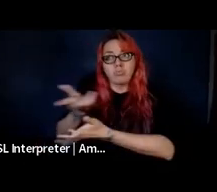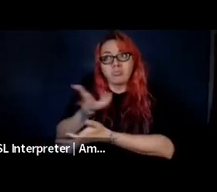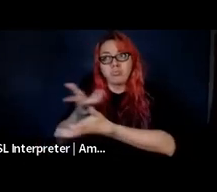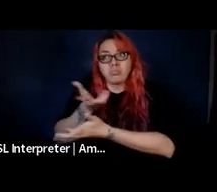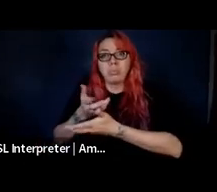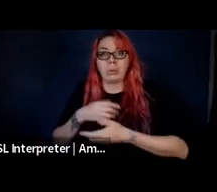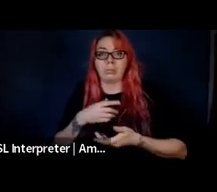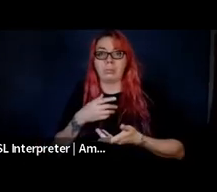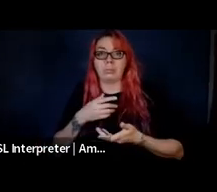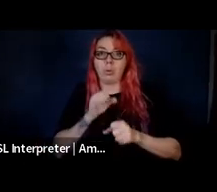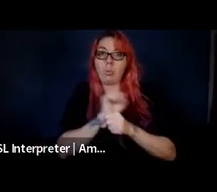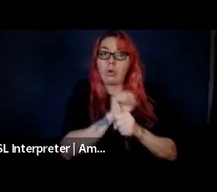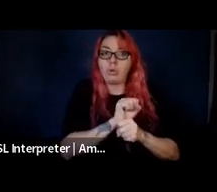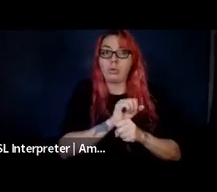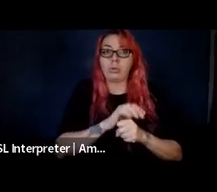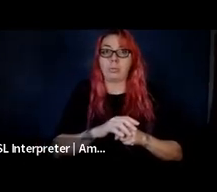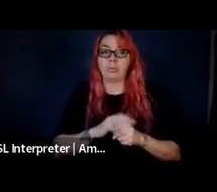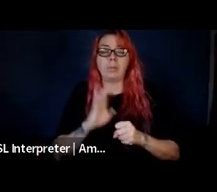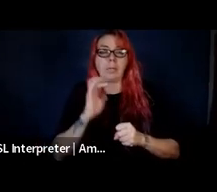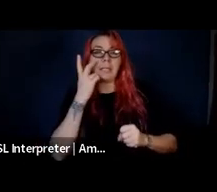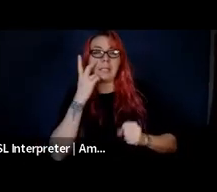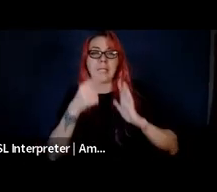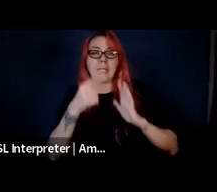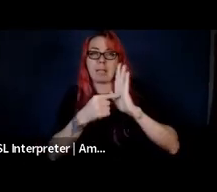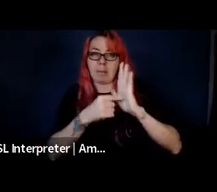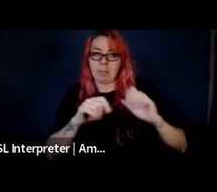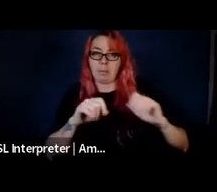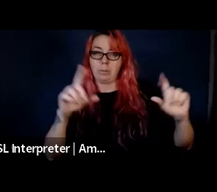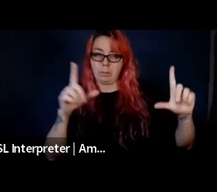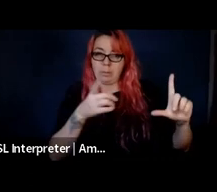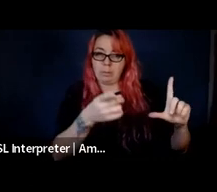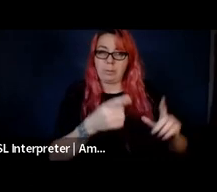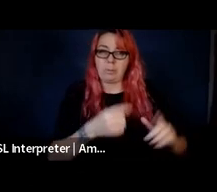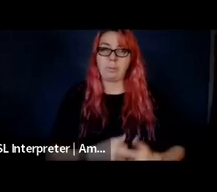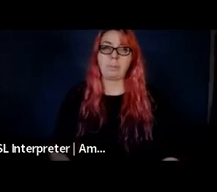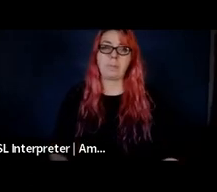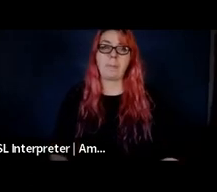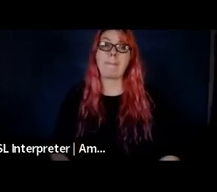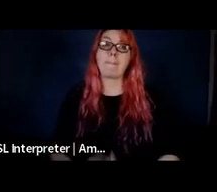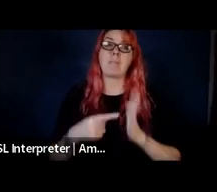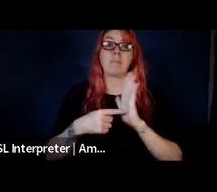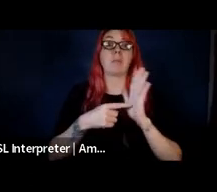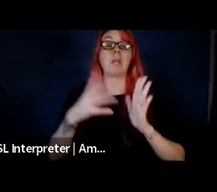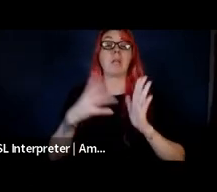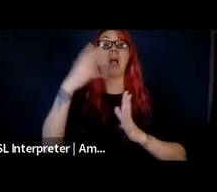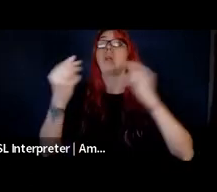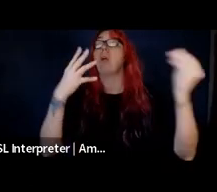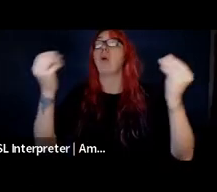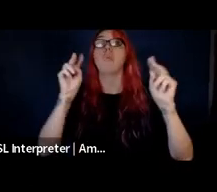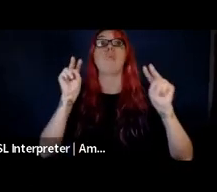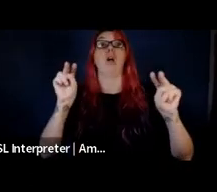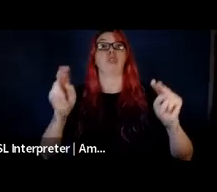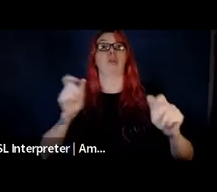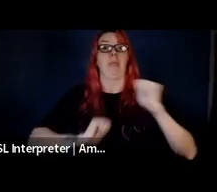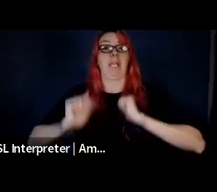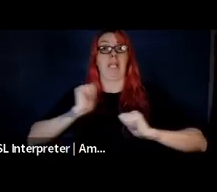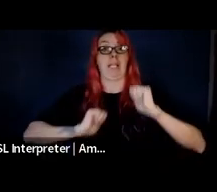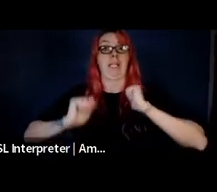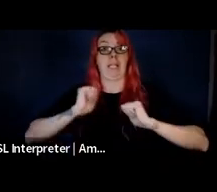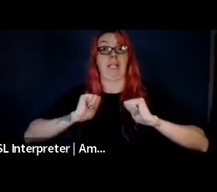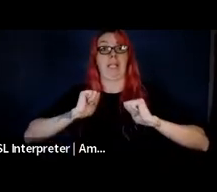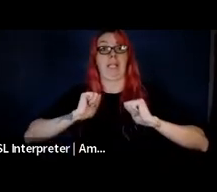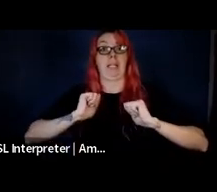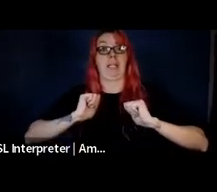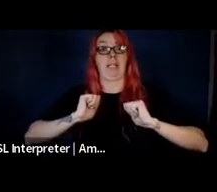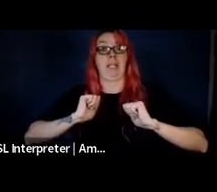example, you see some here on the slide, which is, you could go see, a number of plays at major repertory companies and only see actors of color